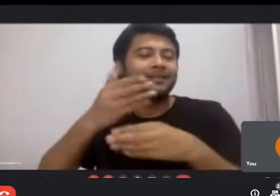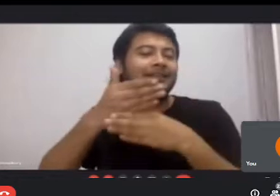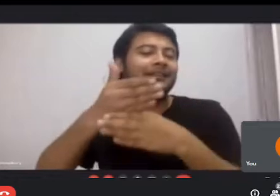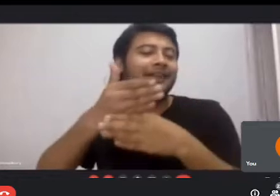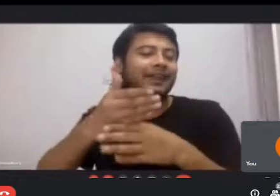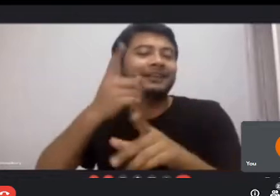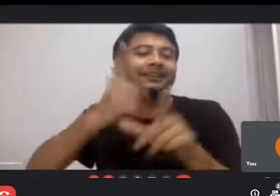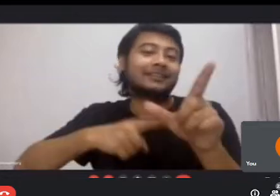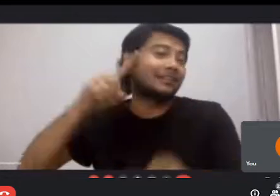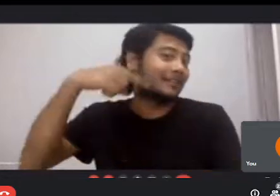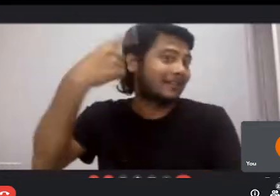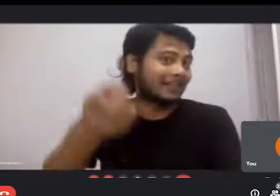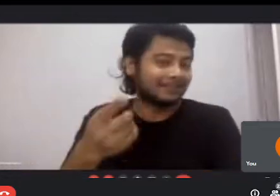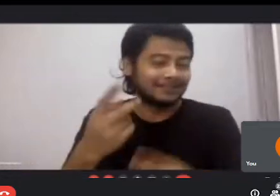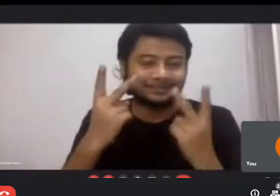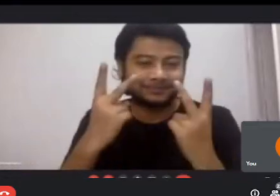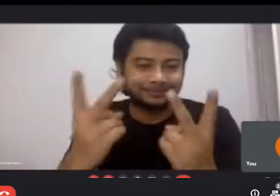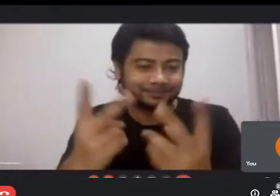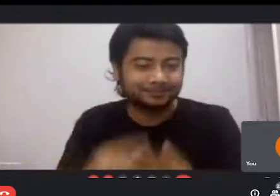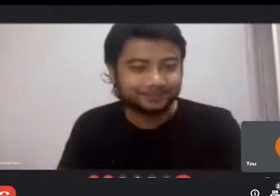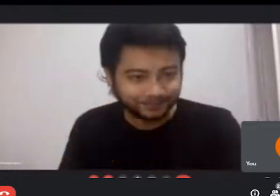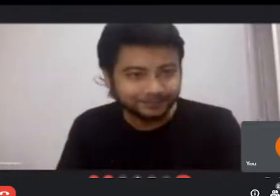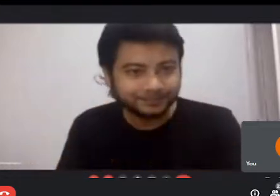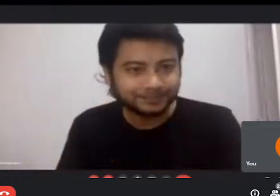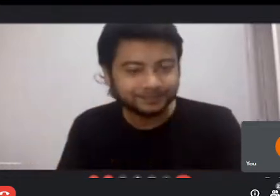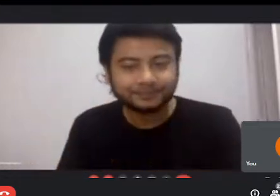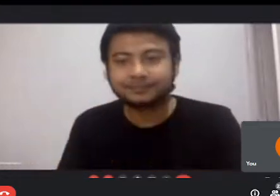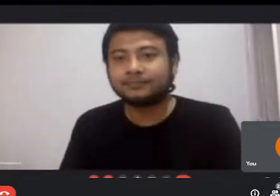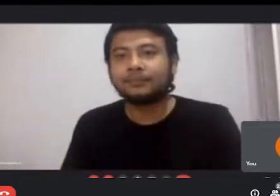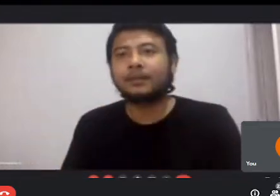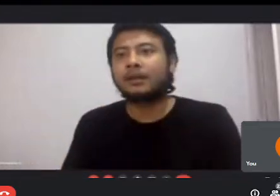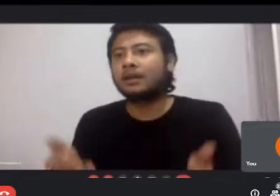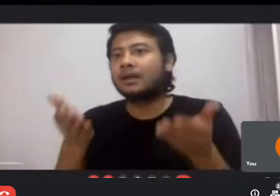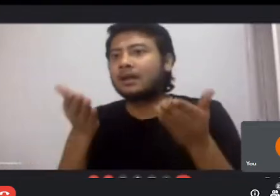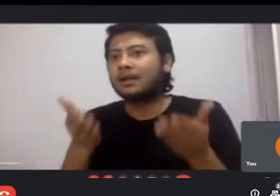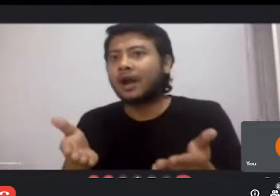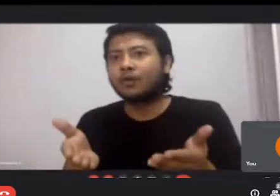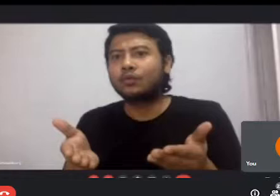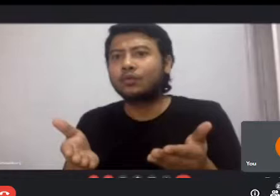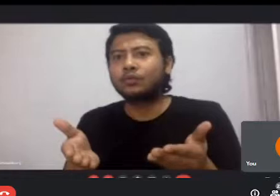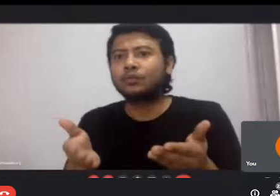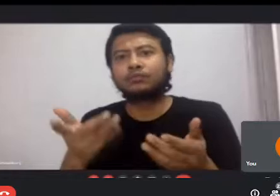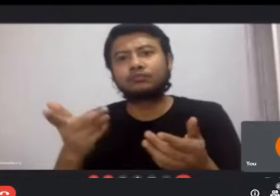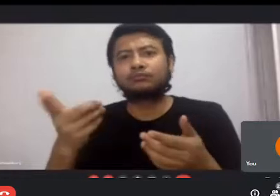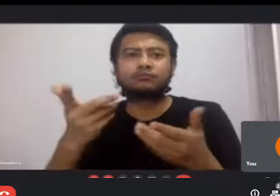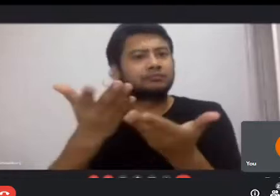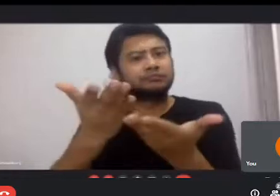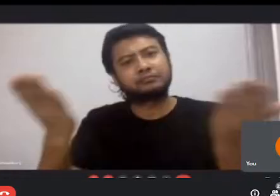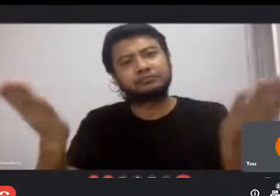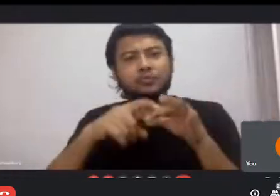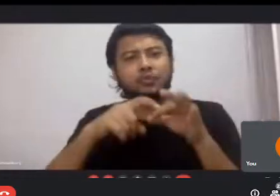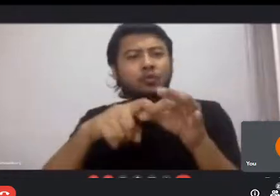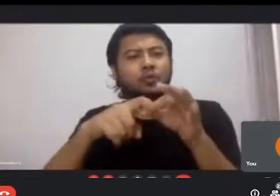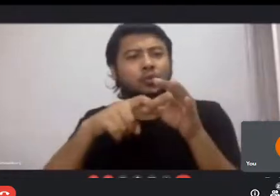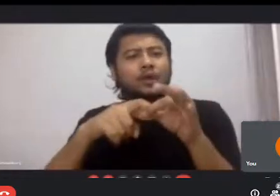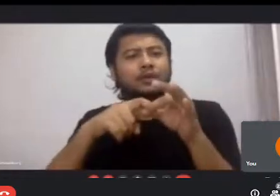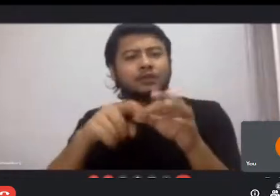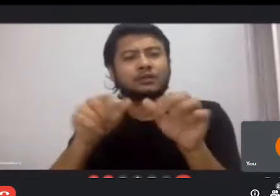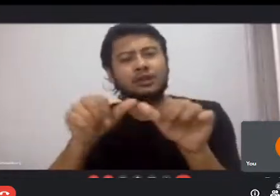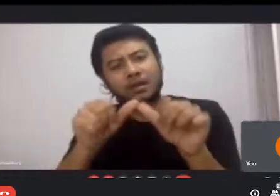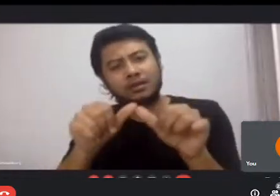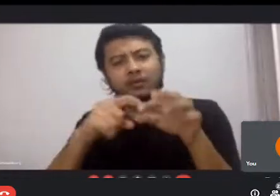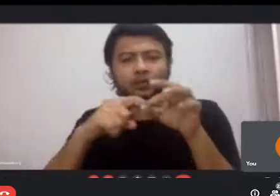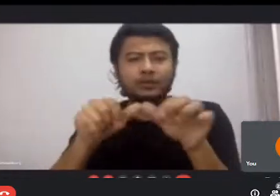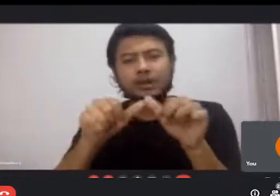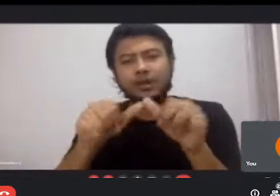We will now, I believe, open the floor to questions. I would like to check with Uma whether you